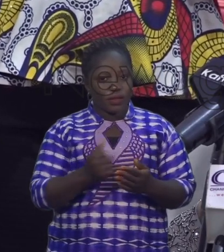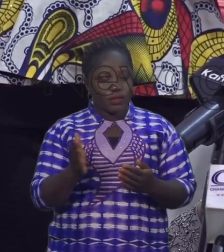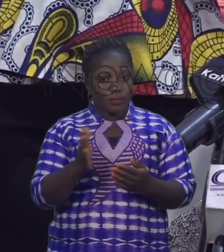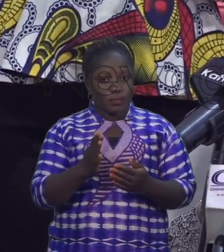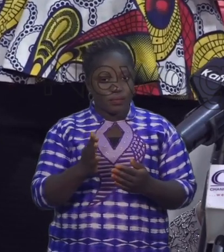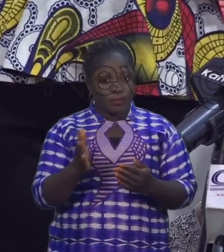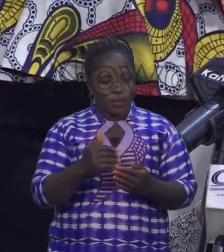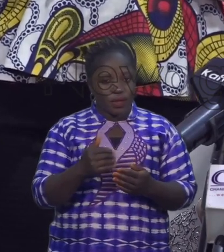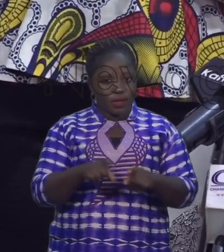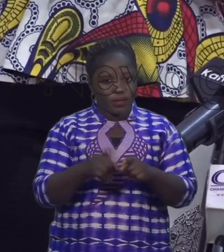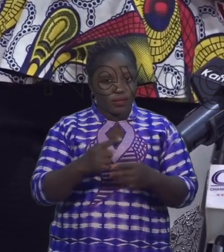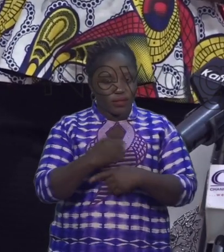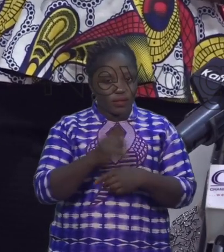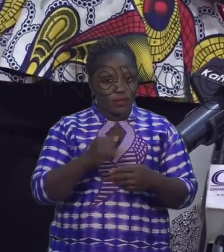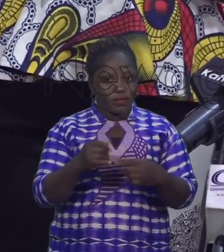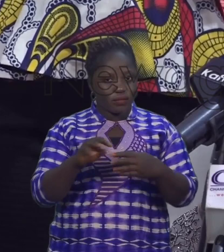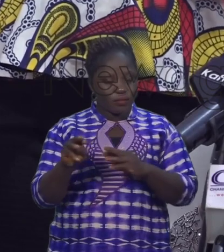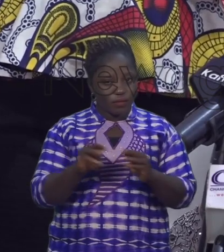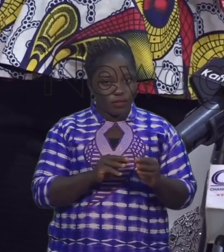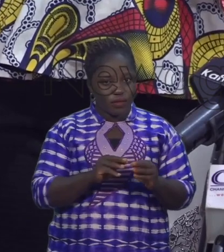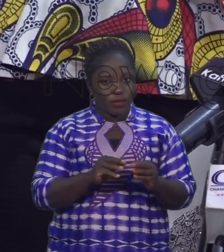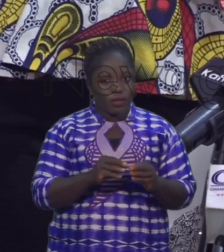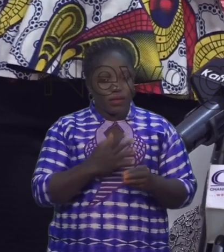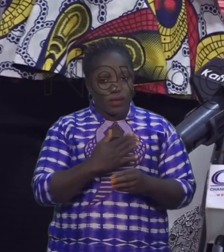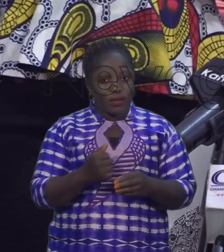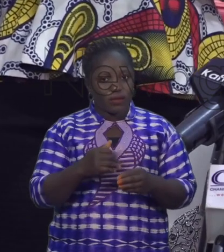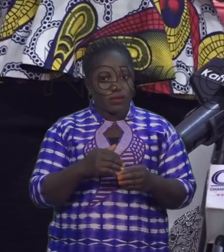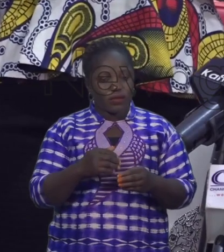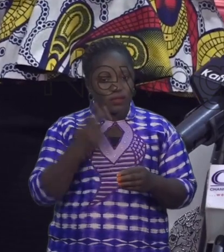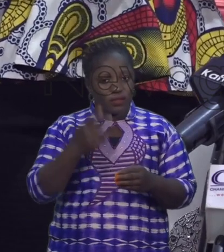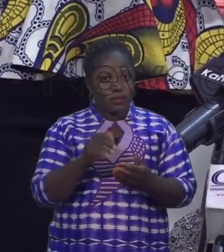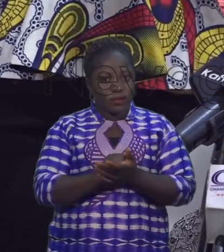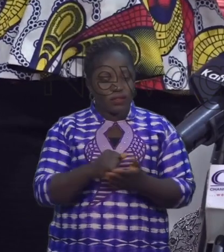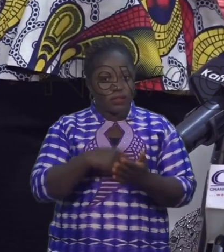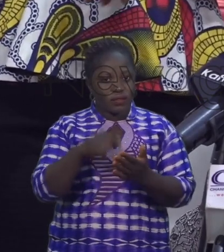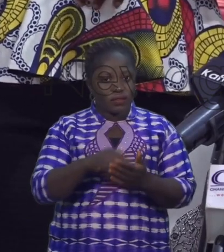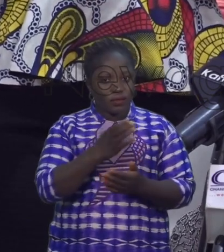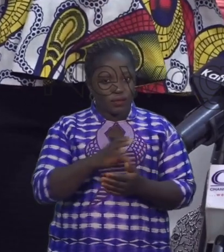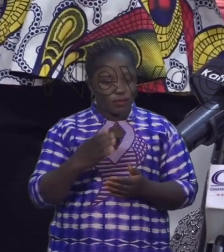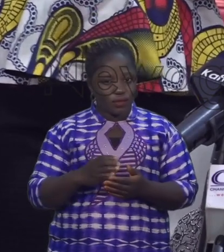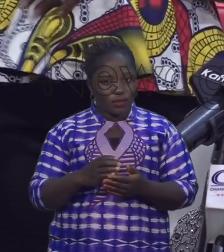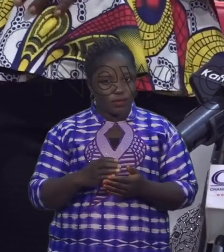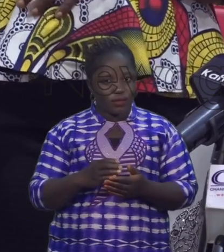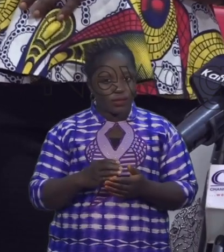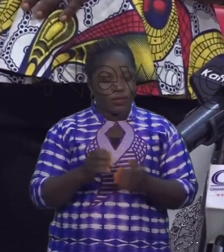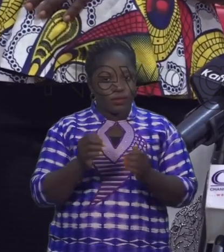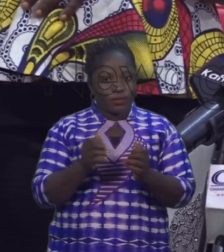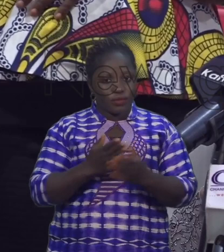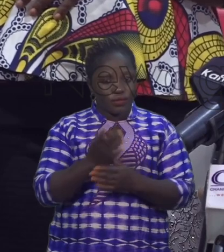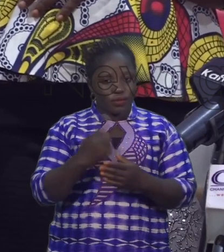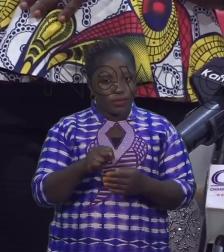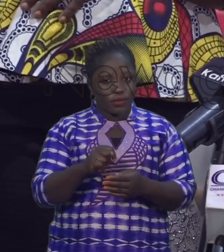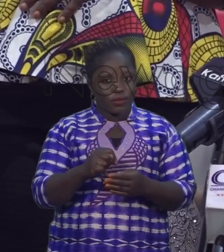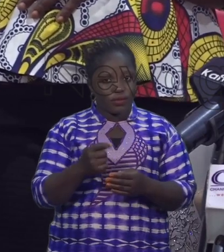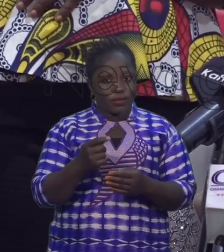And by the day, this is growing as I see this commission being nurtured through